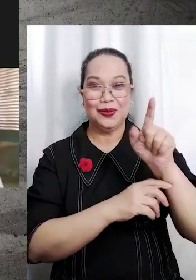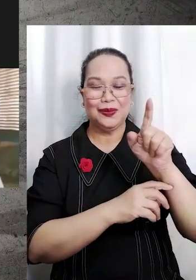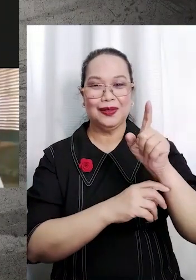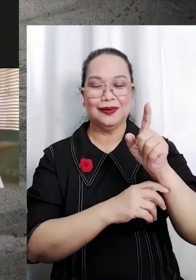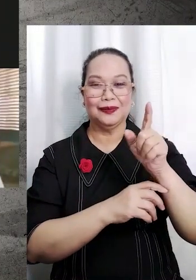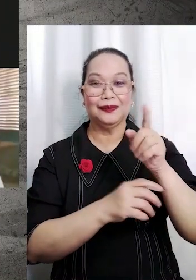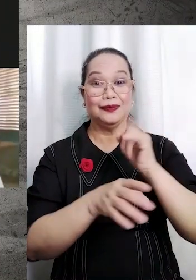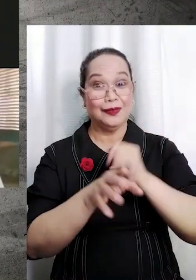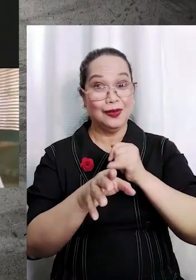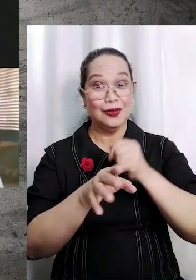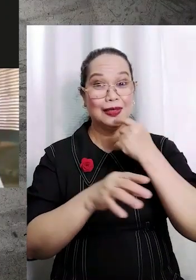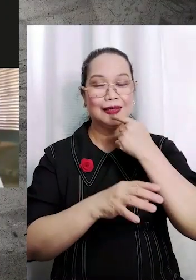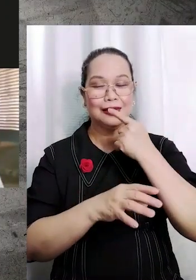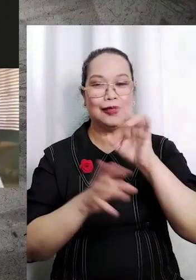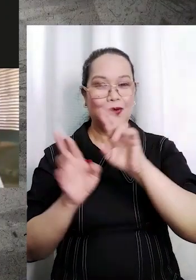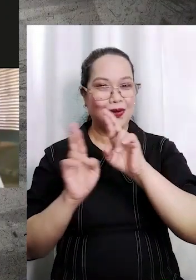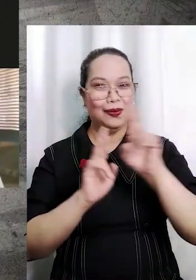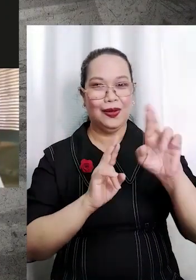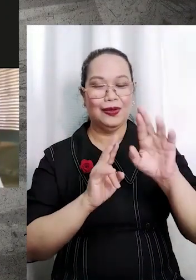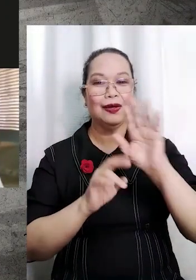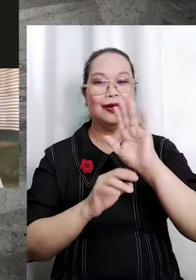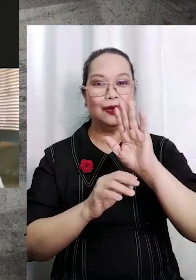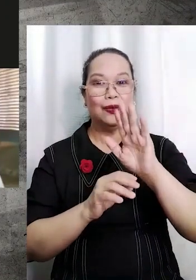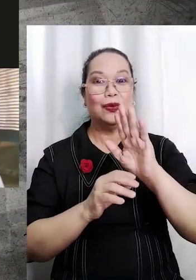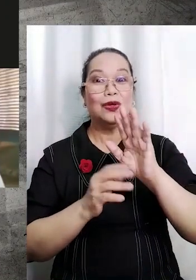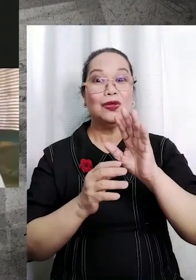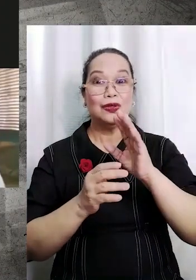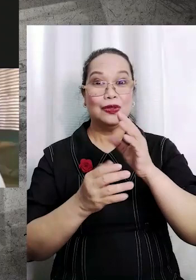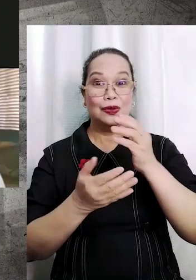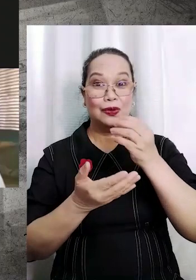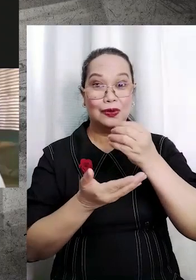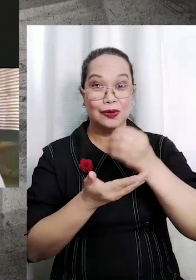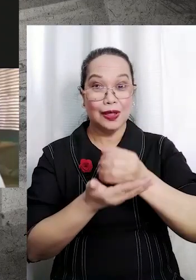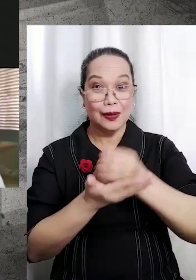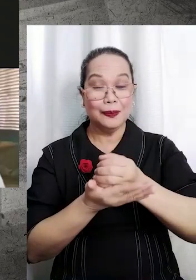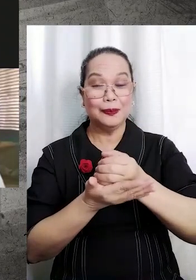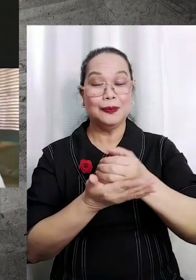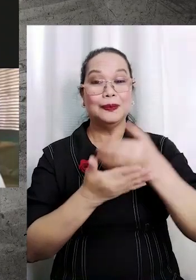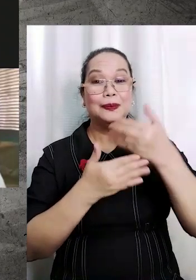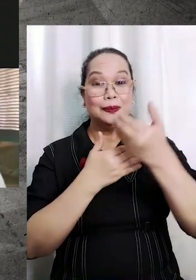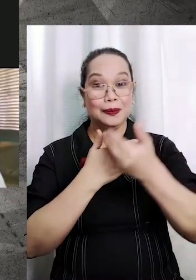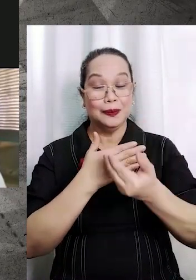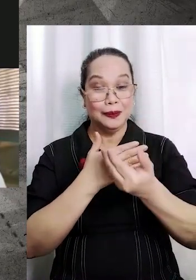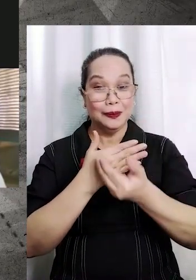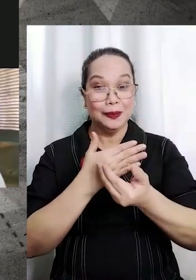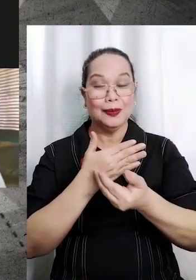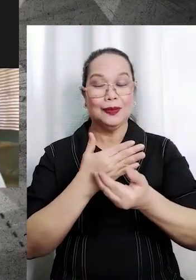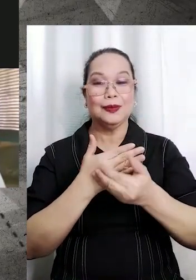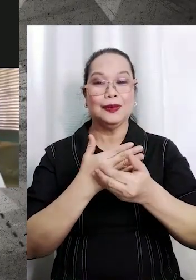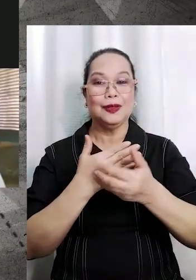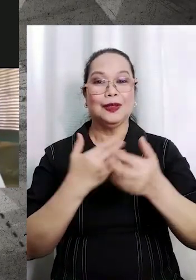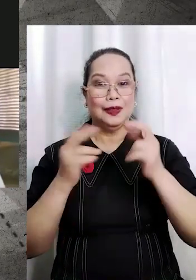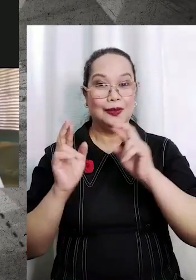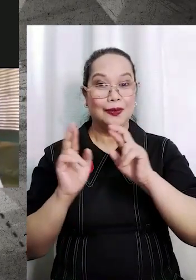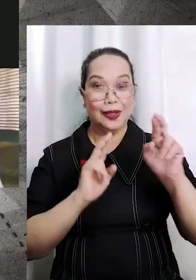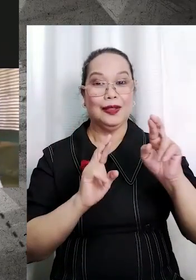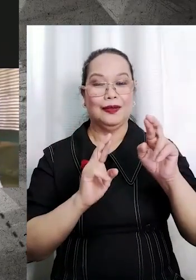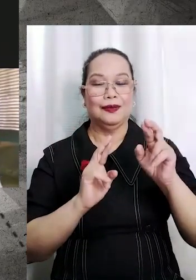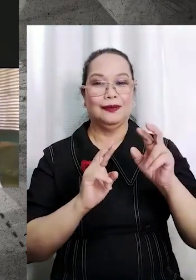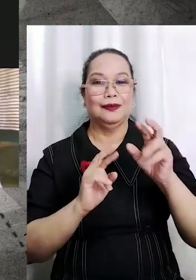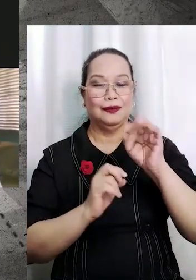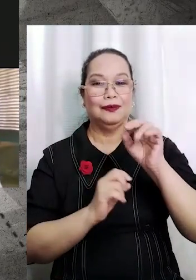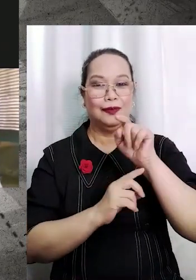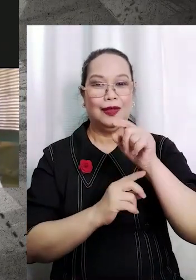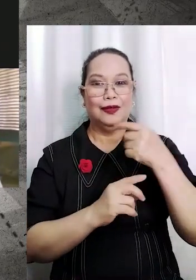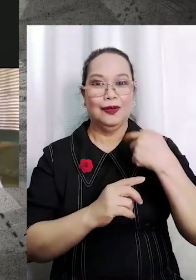2021. I'd like us to prepare the elements of our communion of the Lord's Supper. I would assume that you would have your